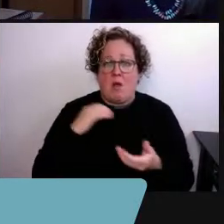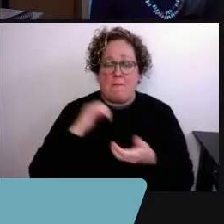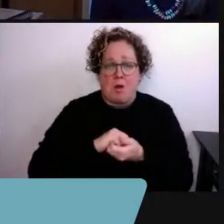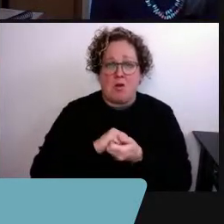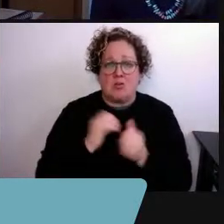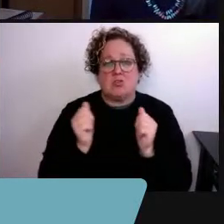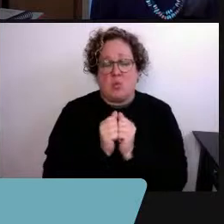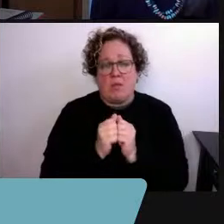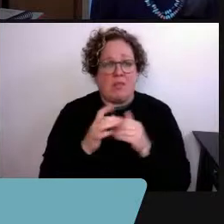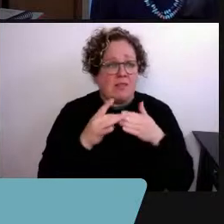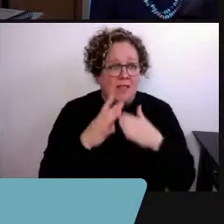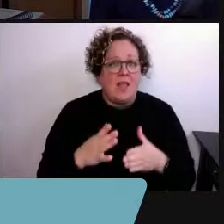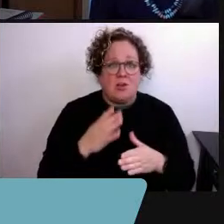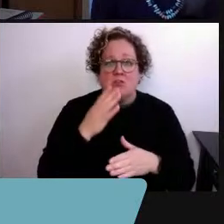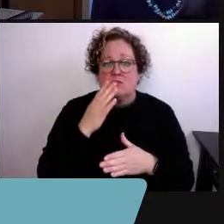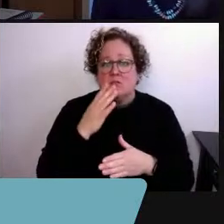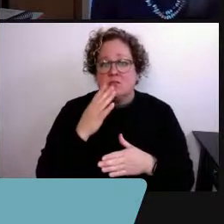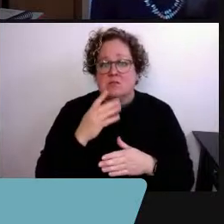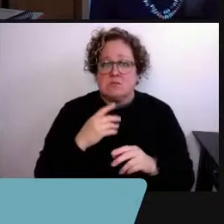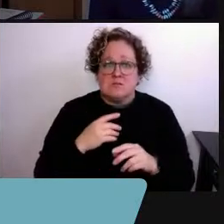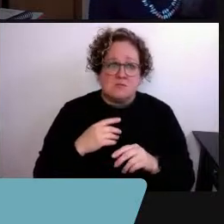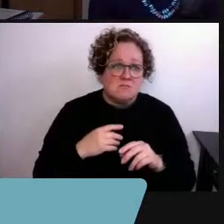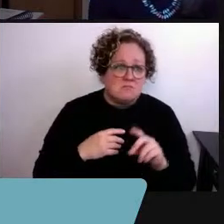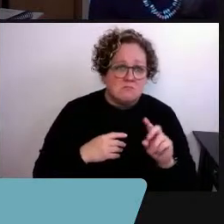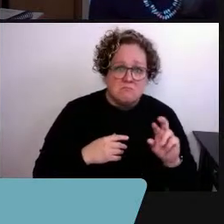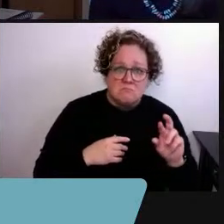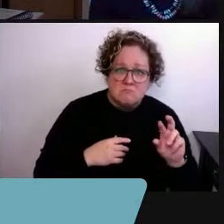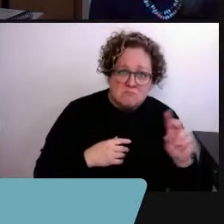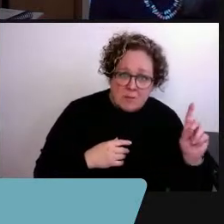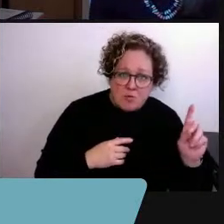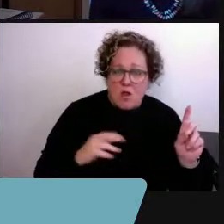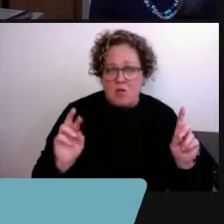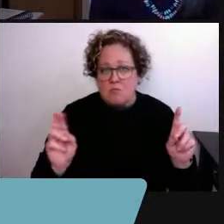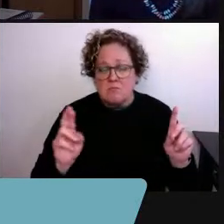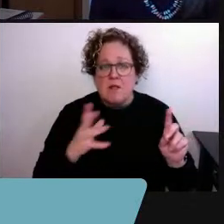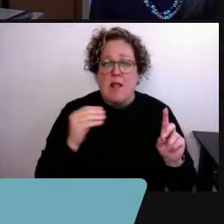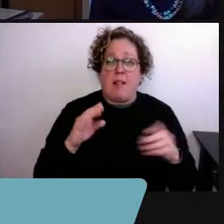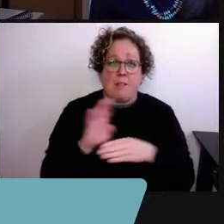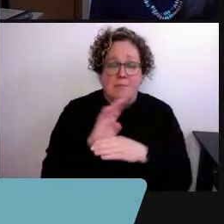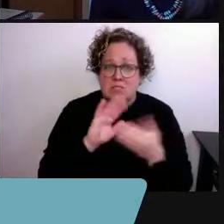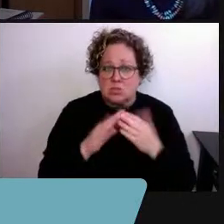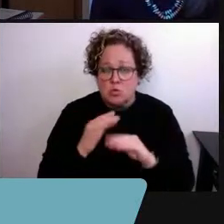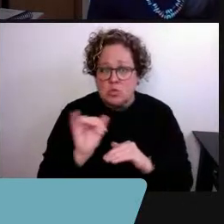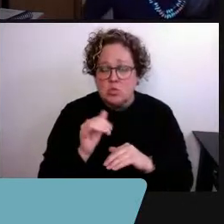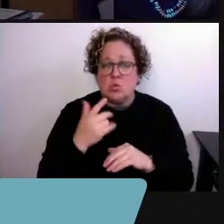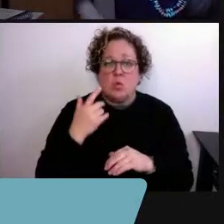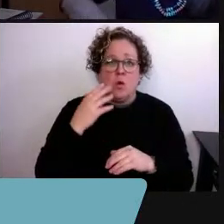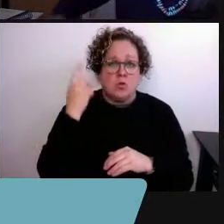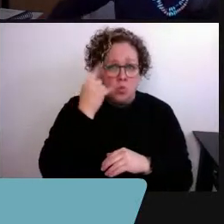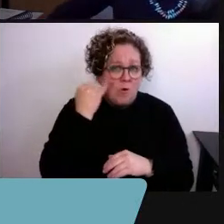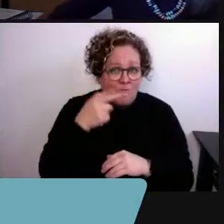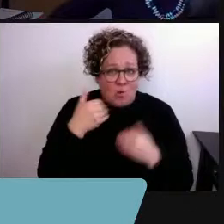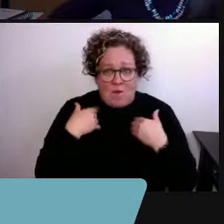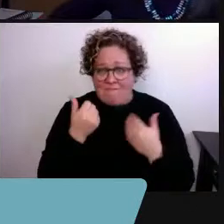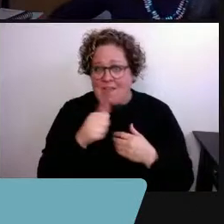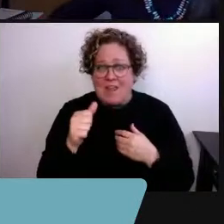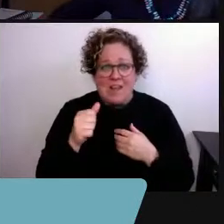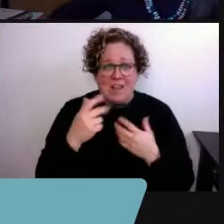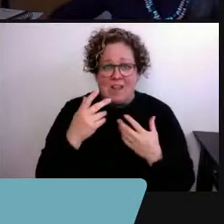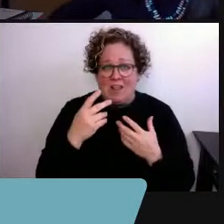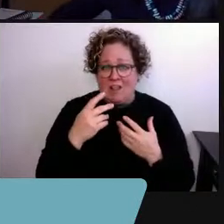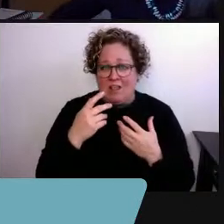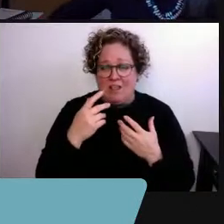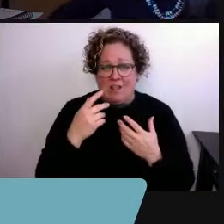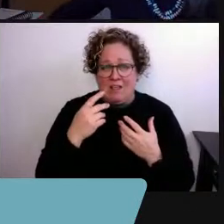with leaders on both sides of the aisle, with the business community and others. So just wondering if you have any insights into the EITC for our